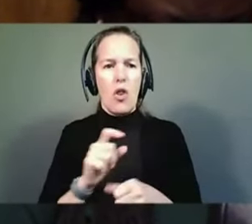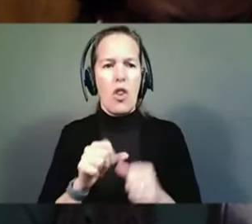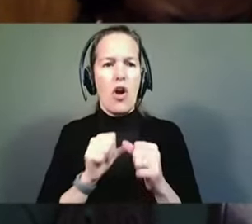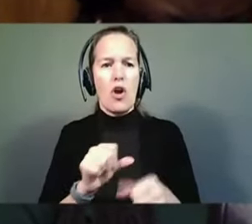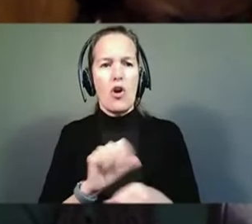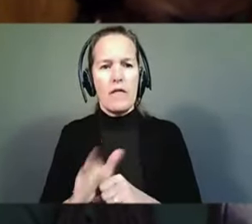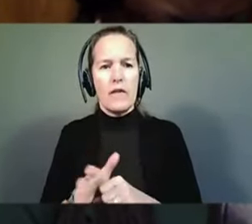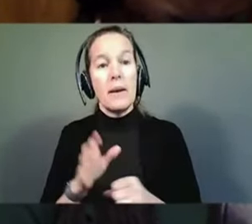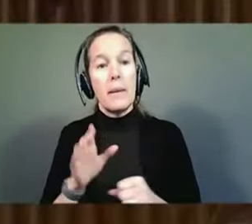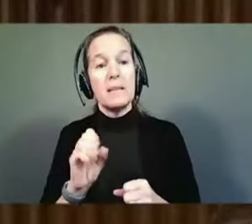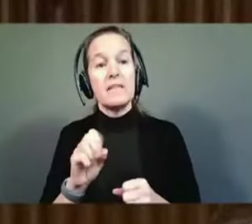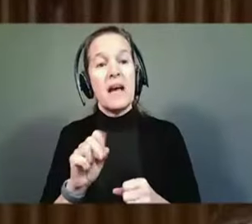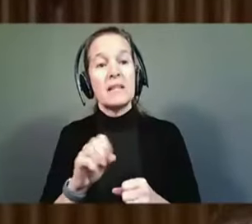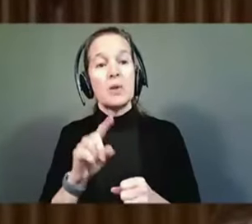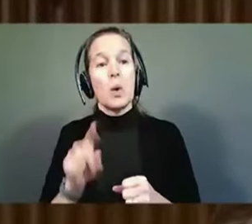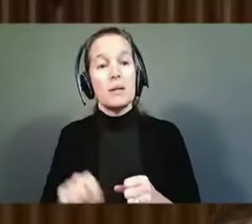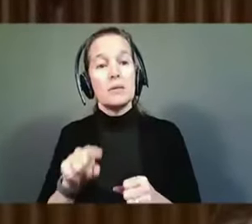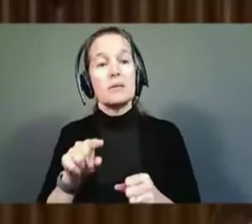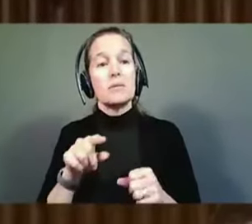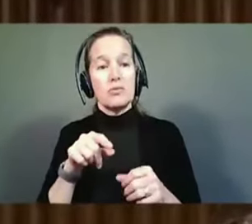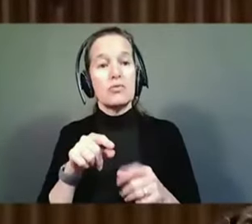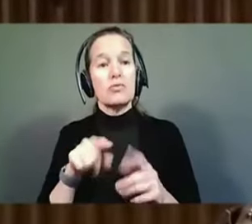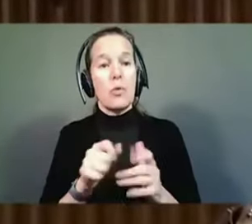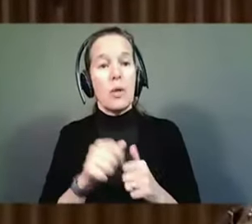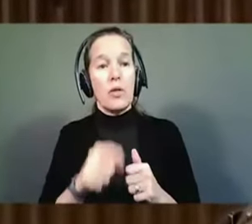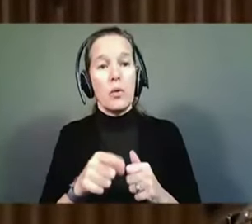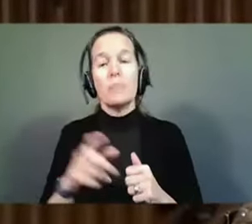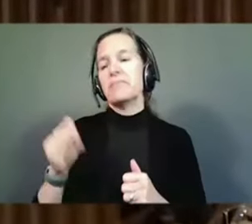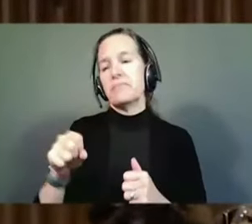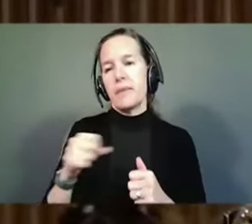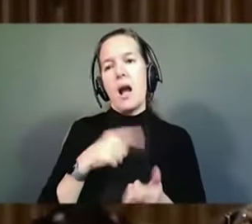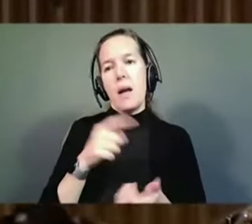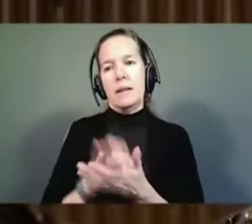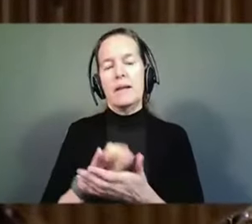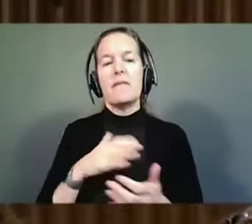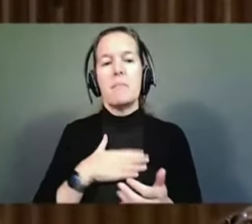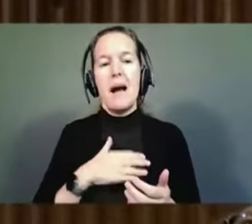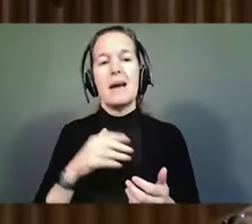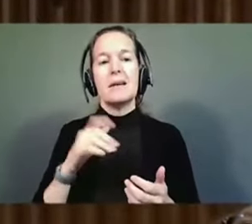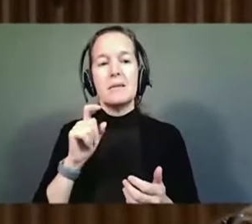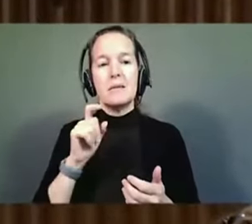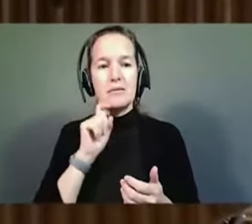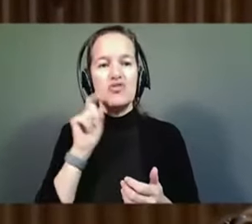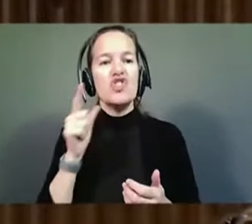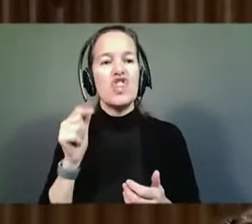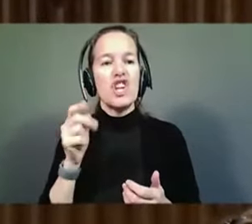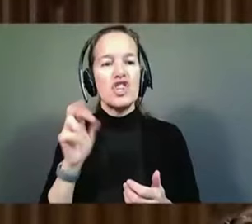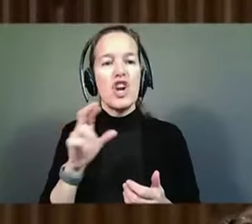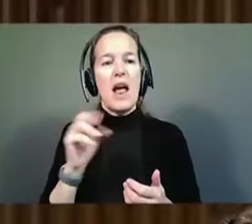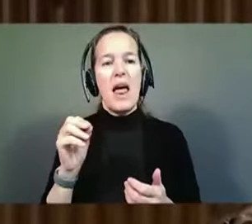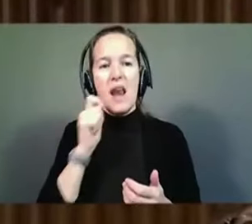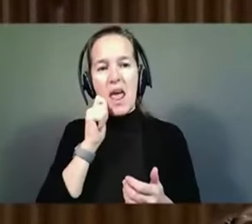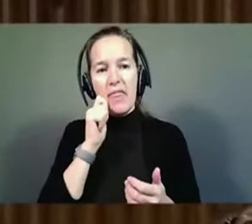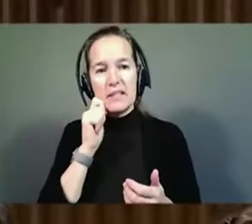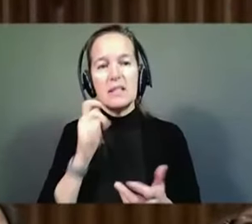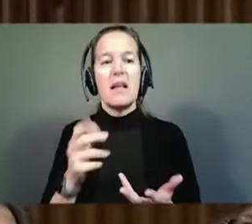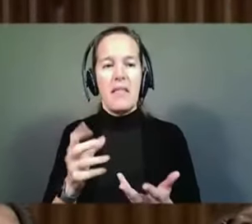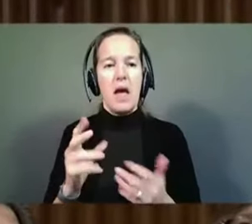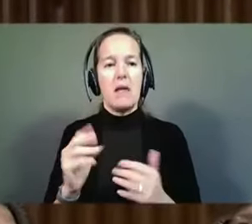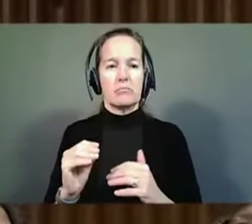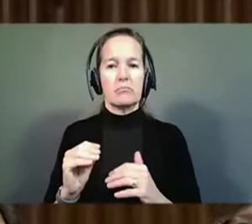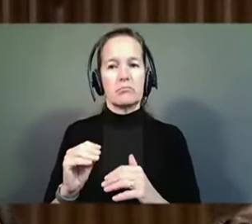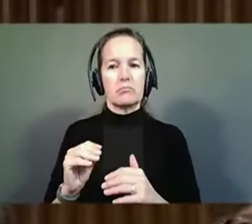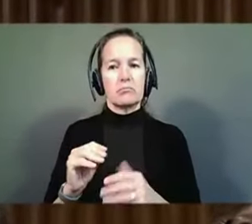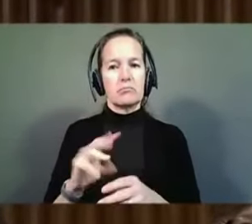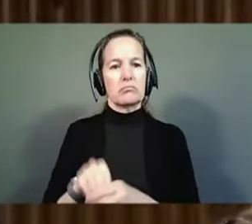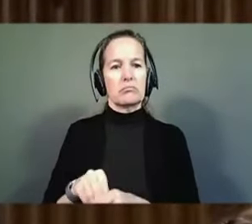Yes, I absolutely believe my gender and my ethnicity played a role in not being able to get care, especially at